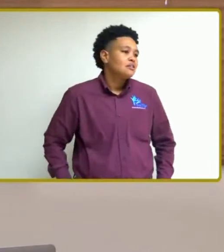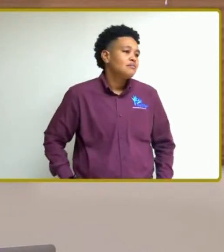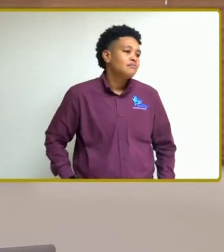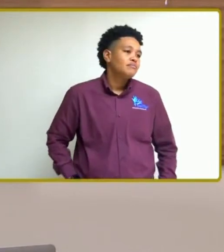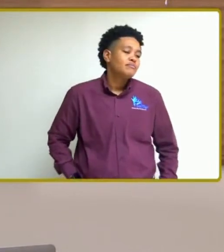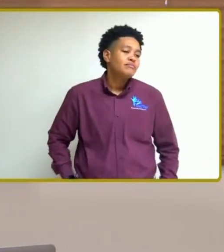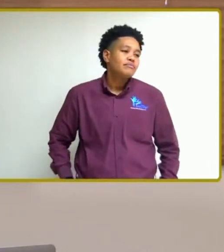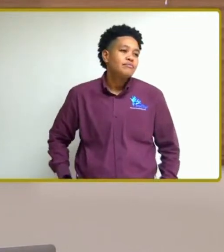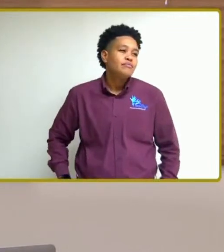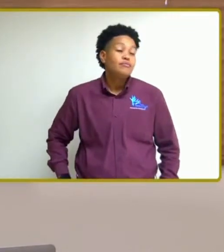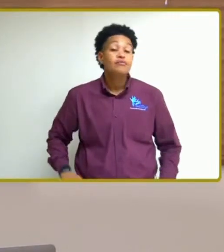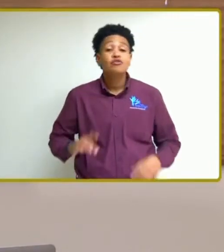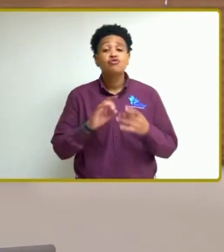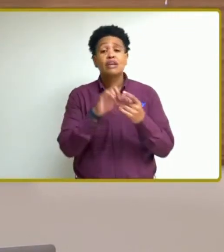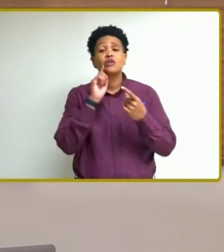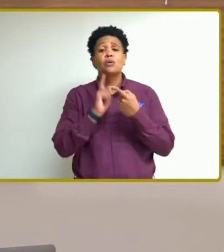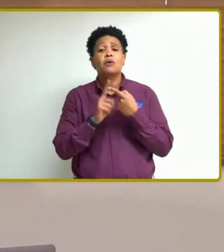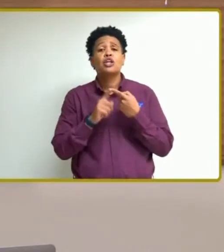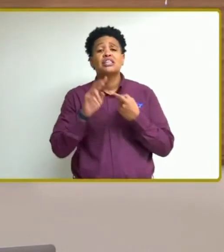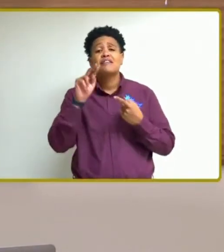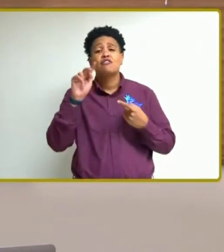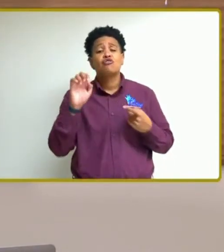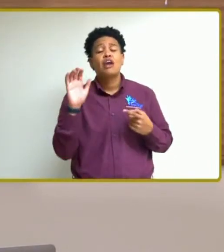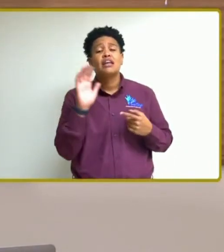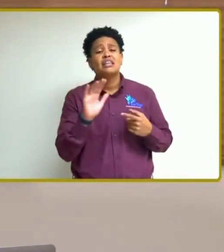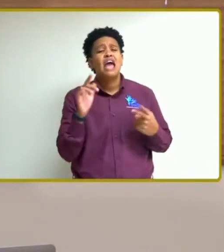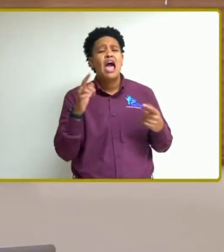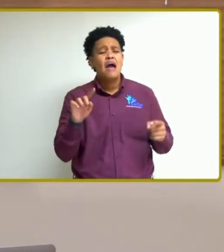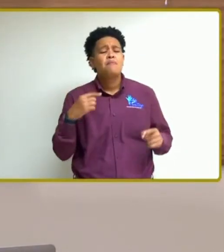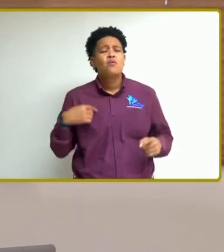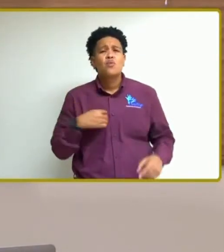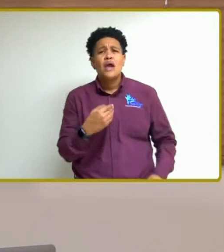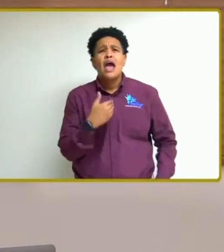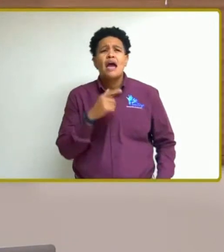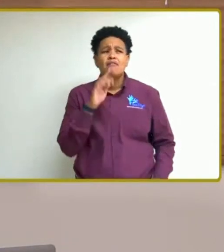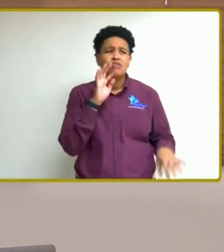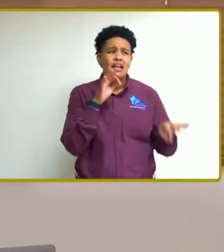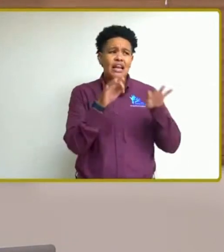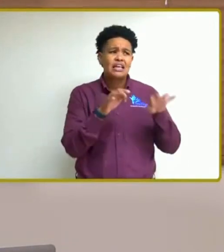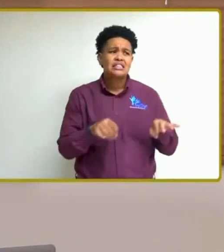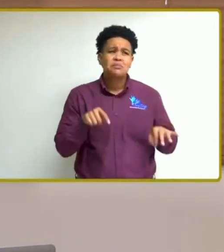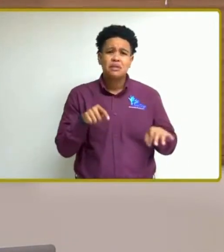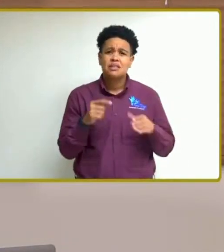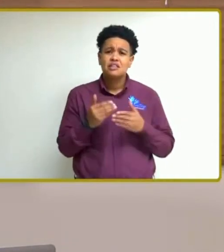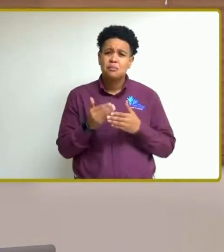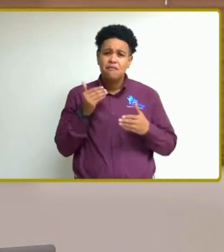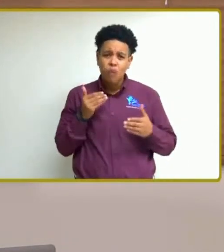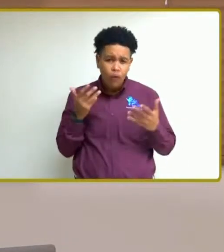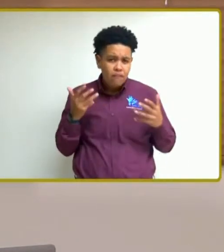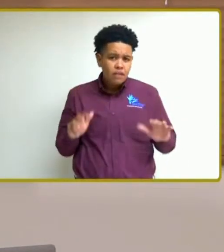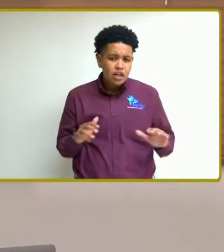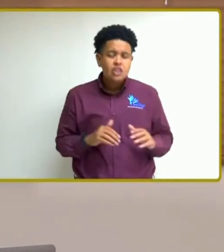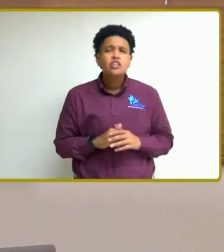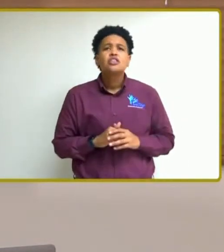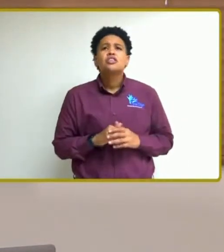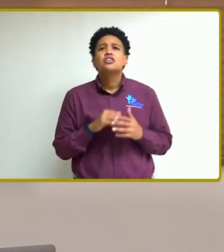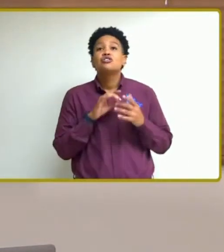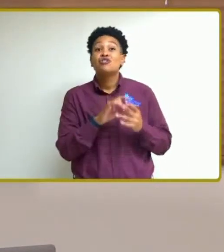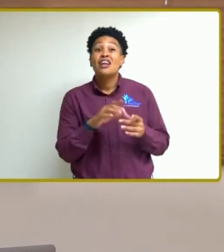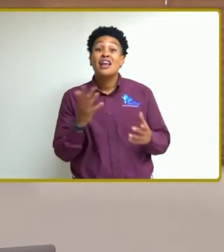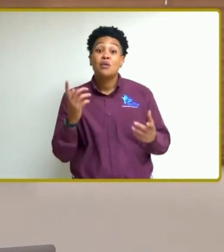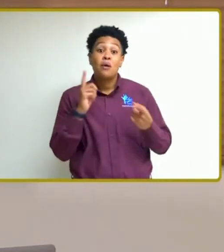In terms of the positivity rate, we have explained this before. In terms that